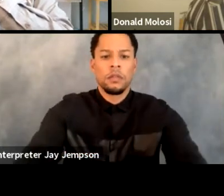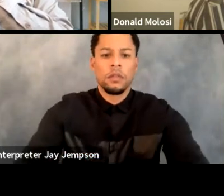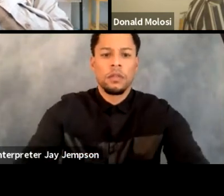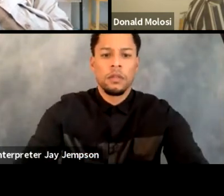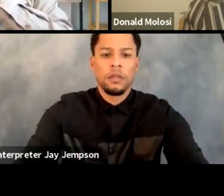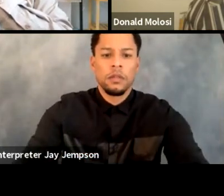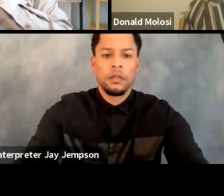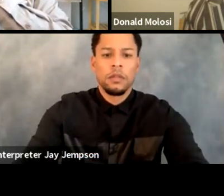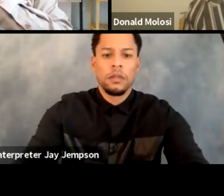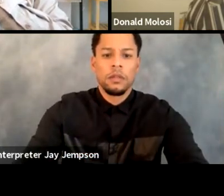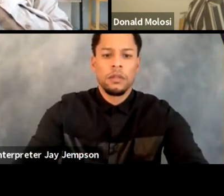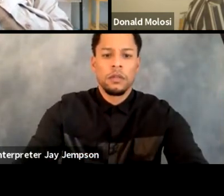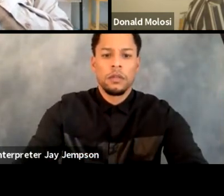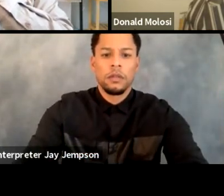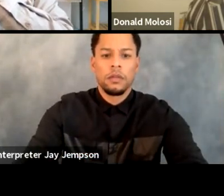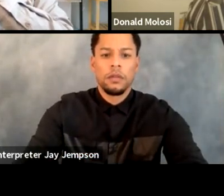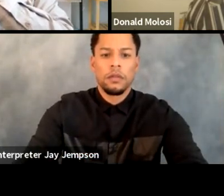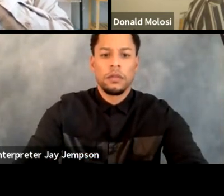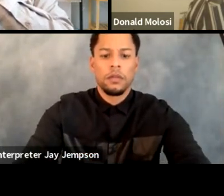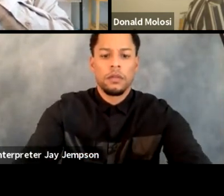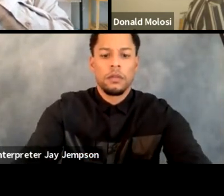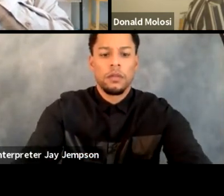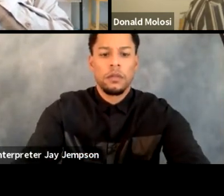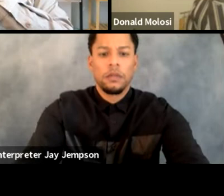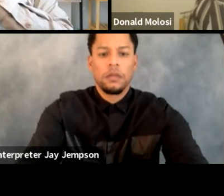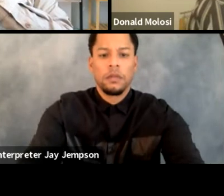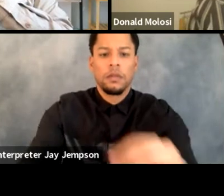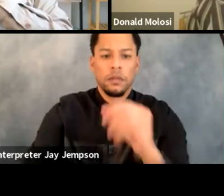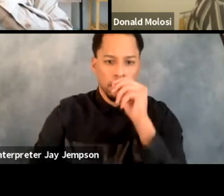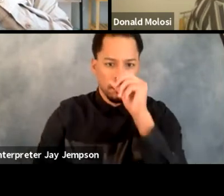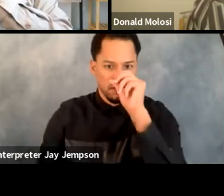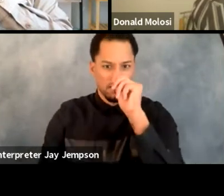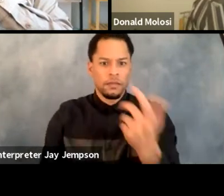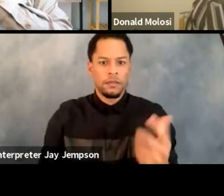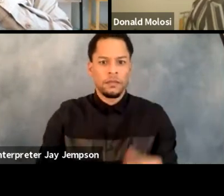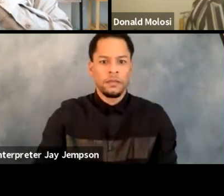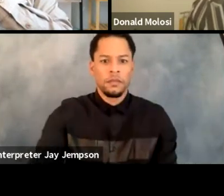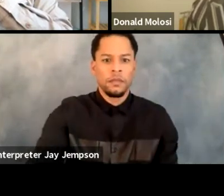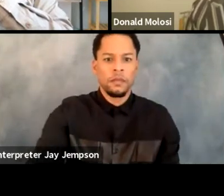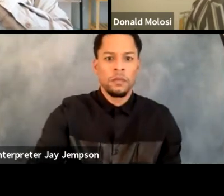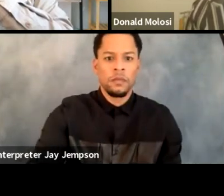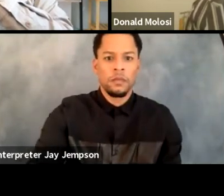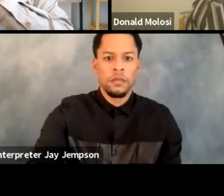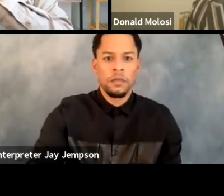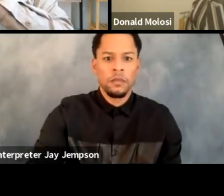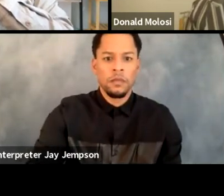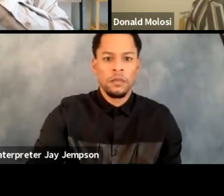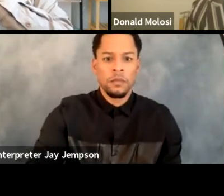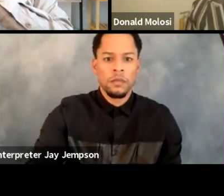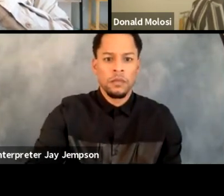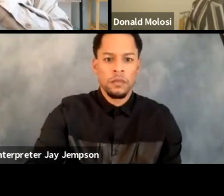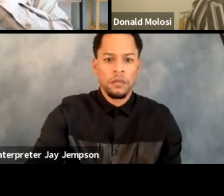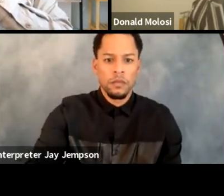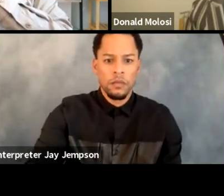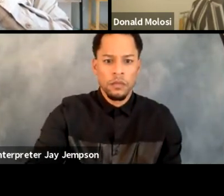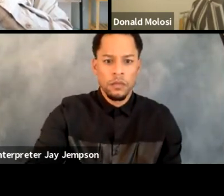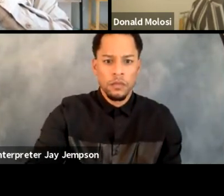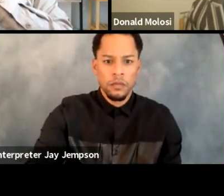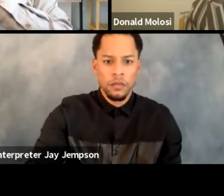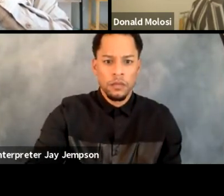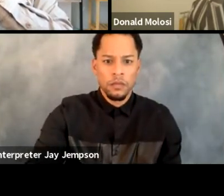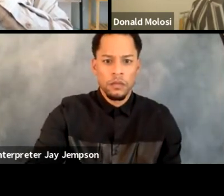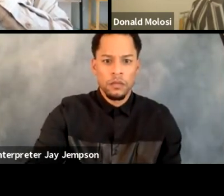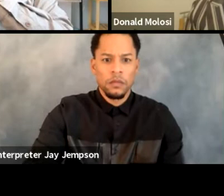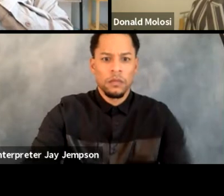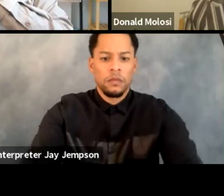plays that if I gauge audience experience, you know, for maybe the first performance of the play, I go to the producer the next time. You